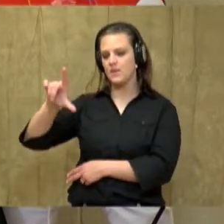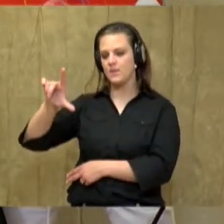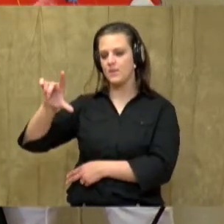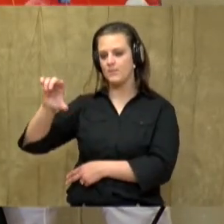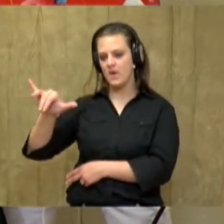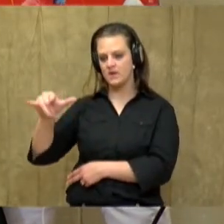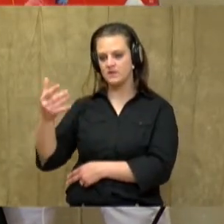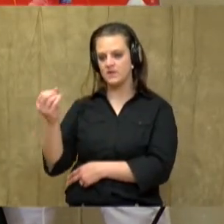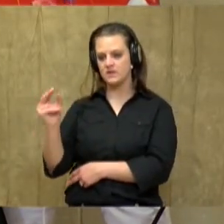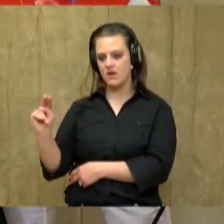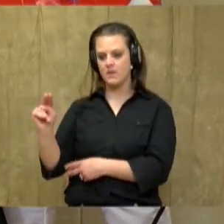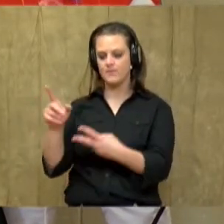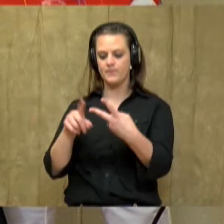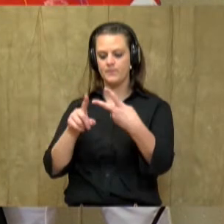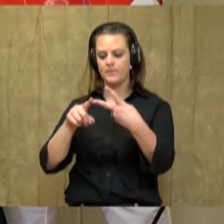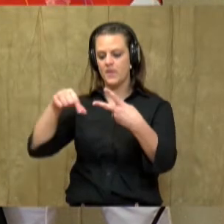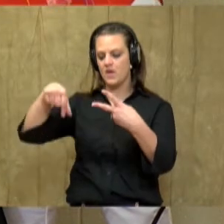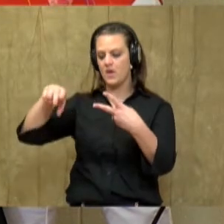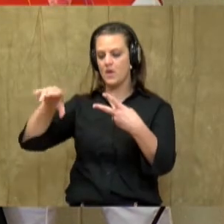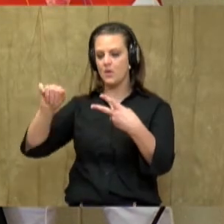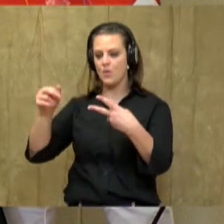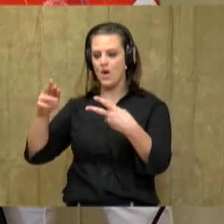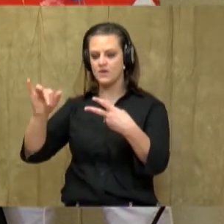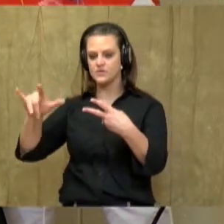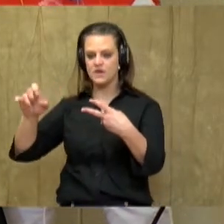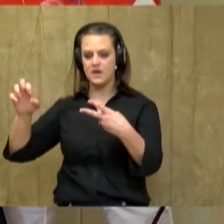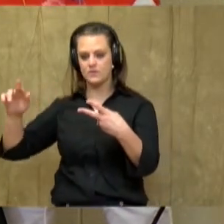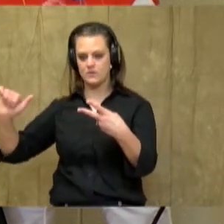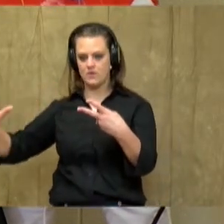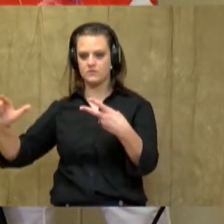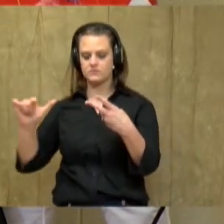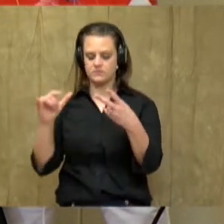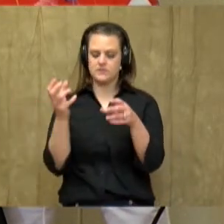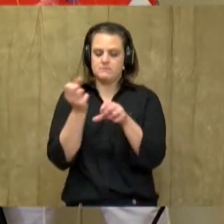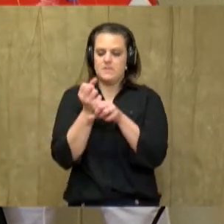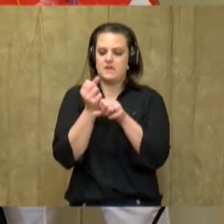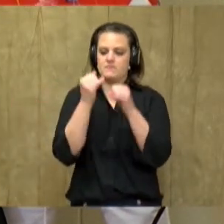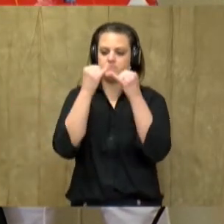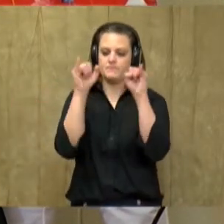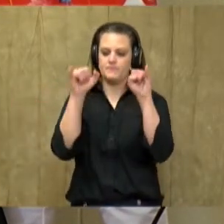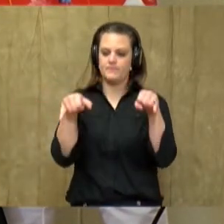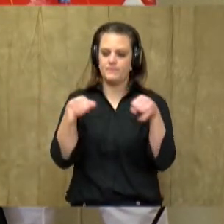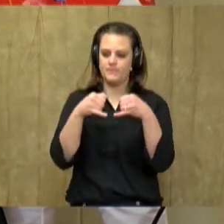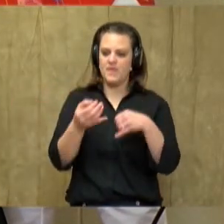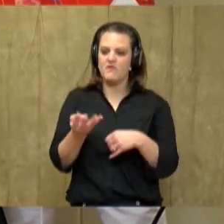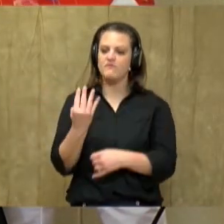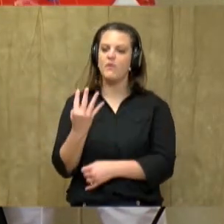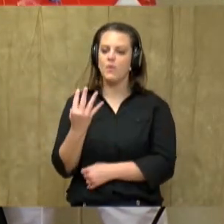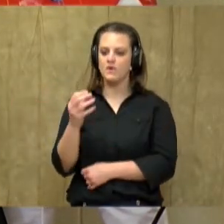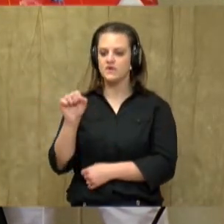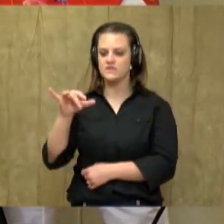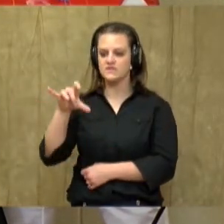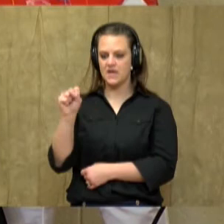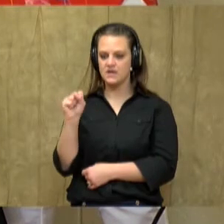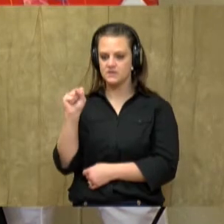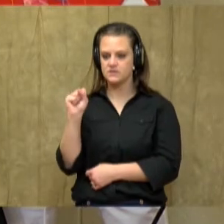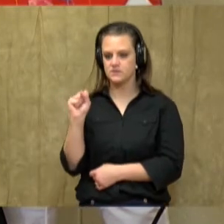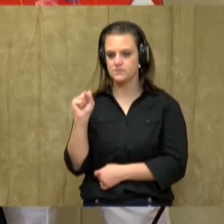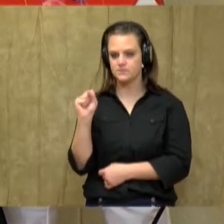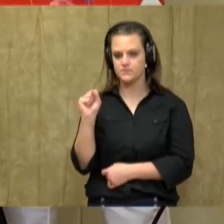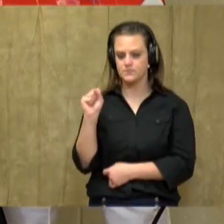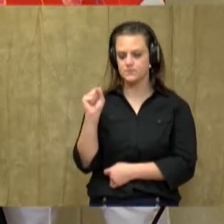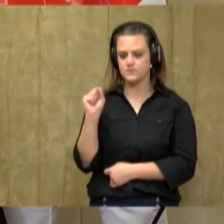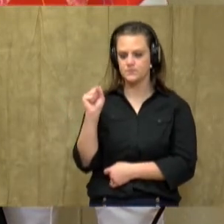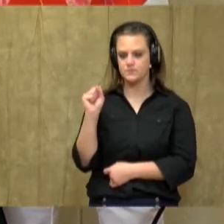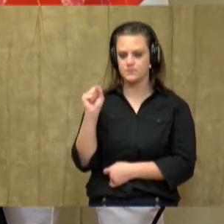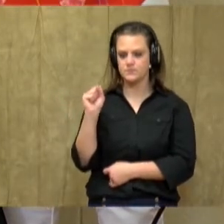and a quadrilateral because they're made up of straight lines and it's a 4-sided figure. All right, and